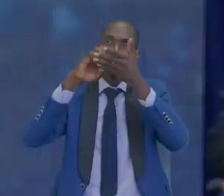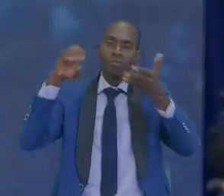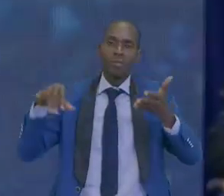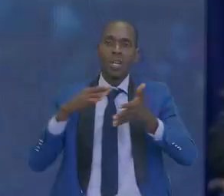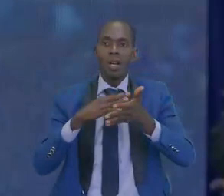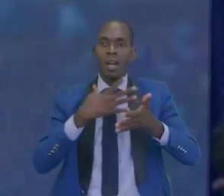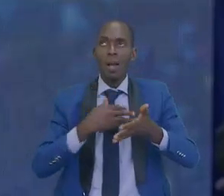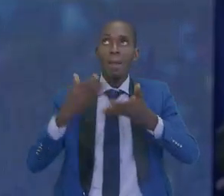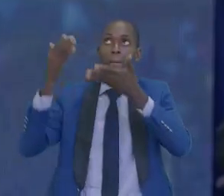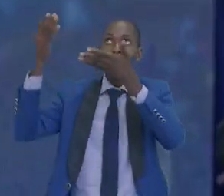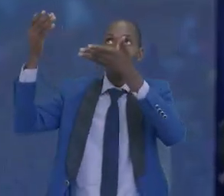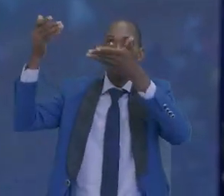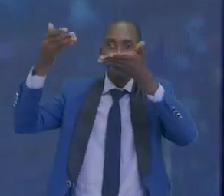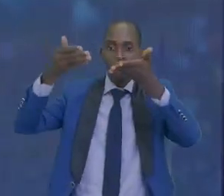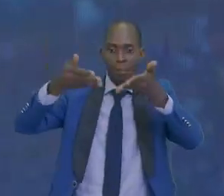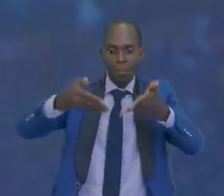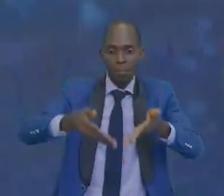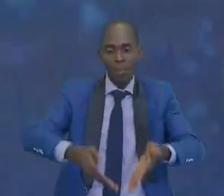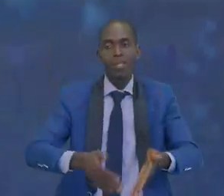to Jesus.